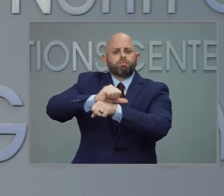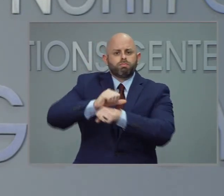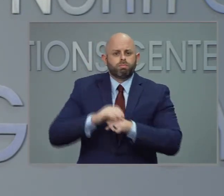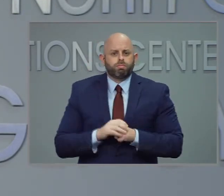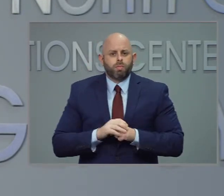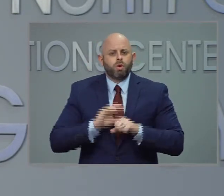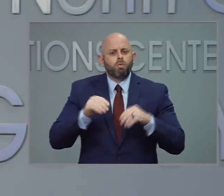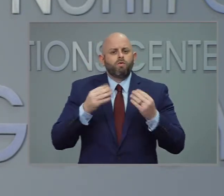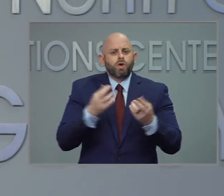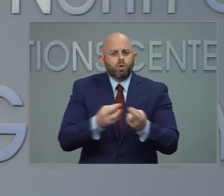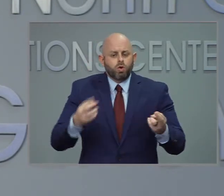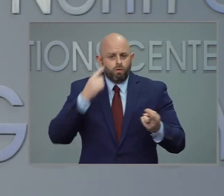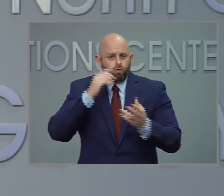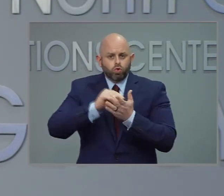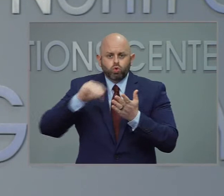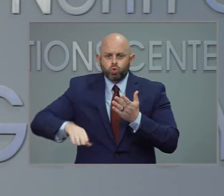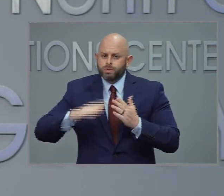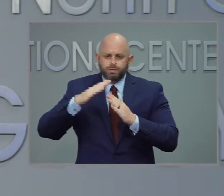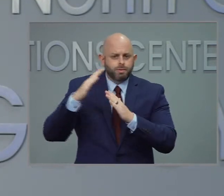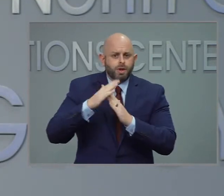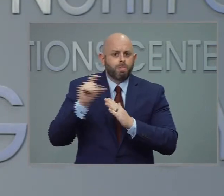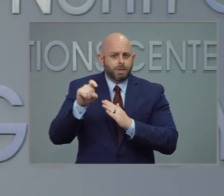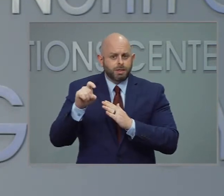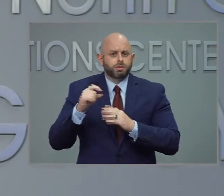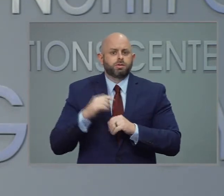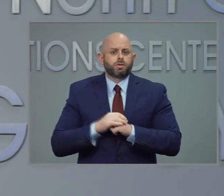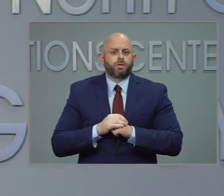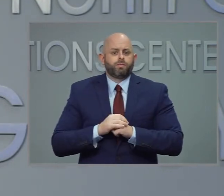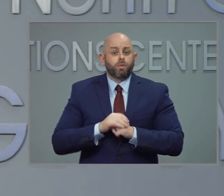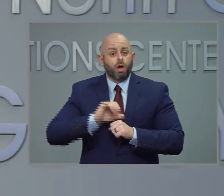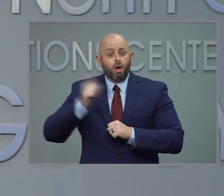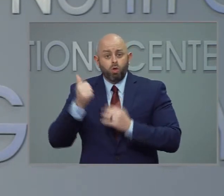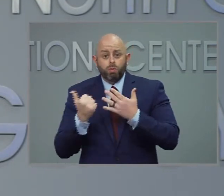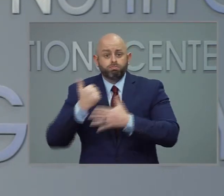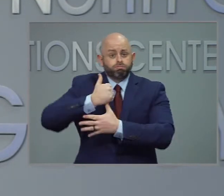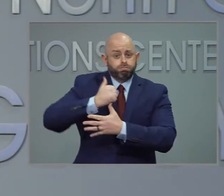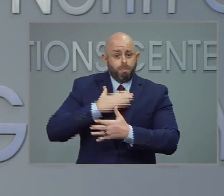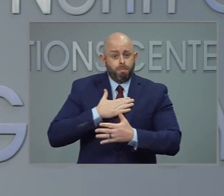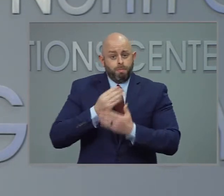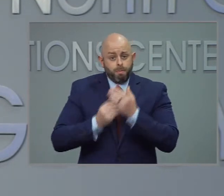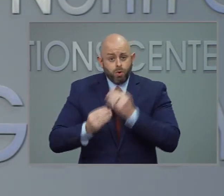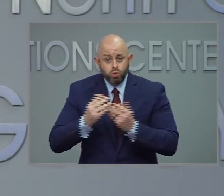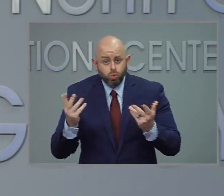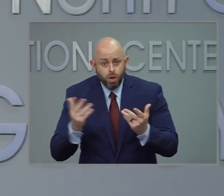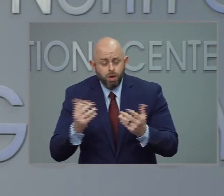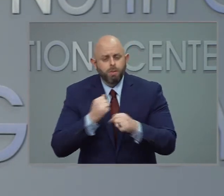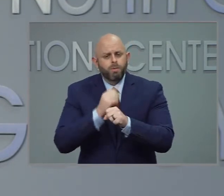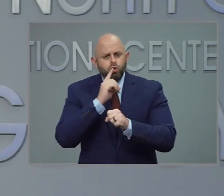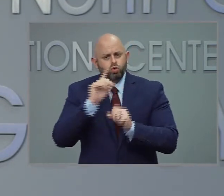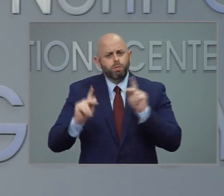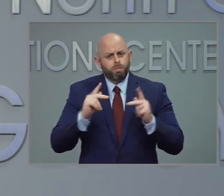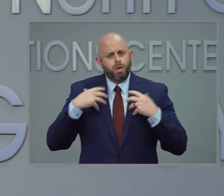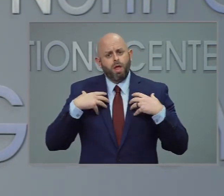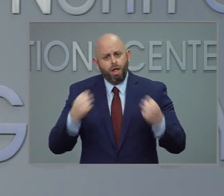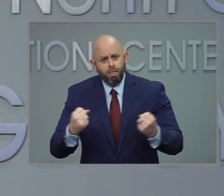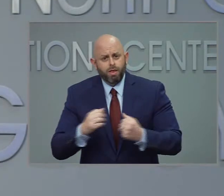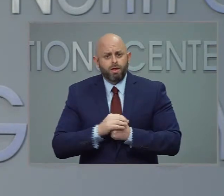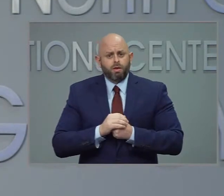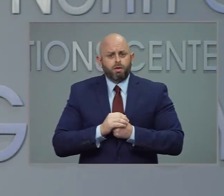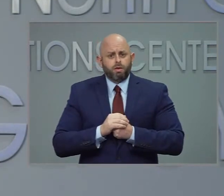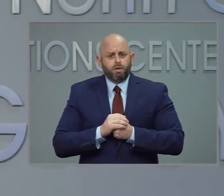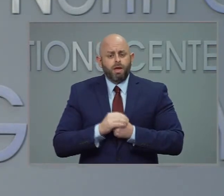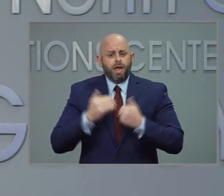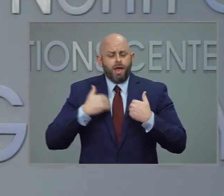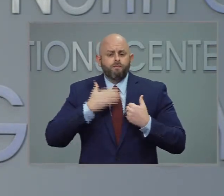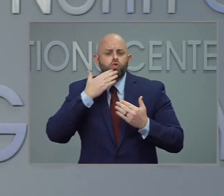greatest needs. Another priority in this budget is making sure people are healthy and have access to quality health care to